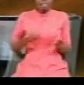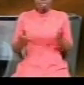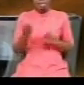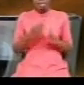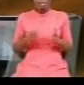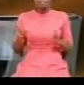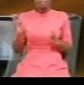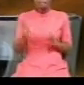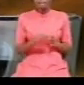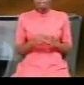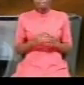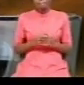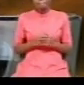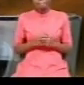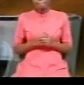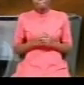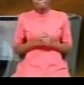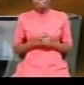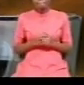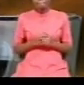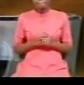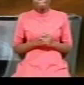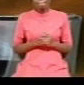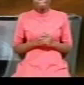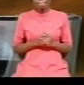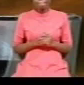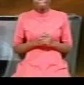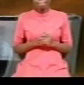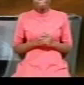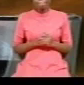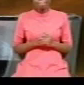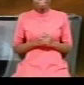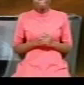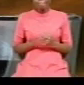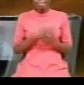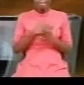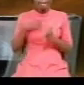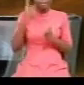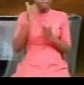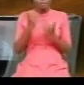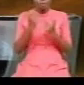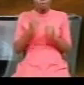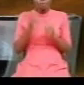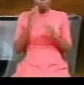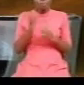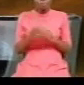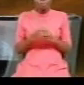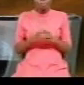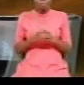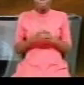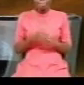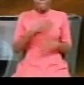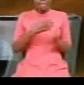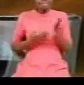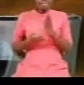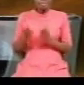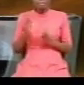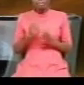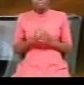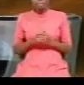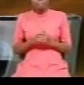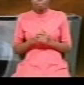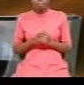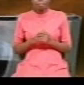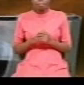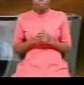and serve them. And he will come forth and serve them. Because